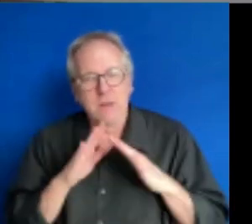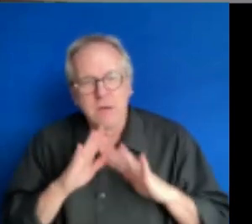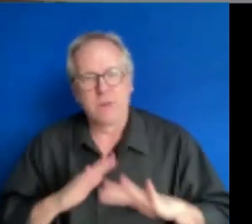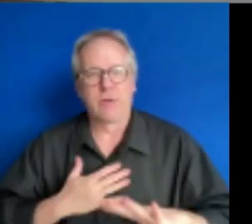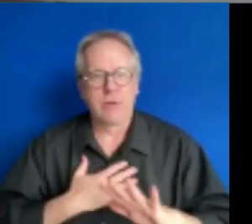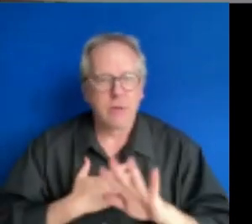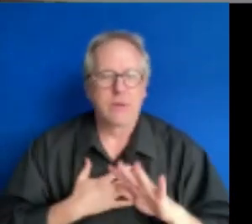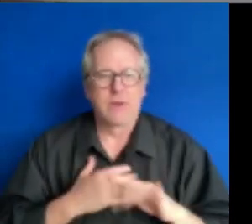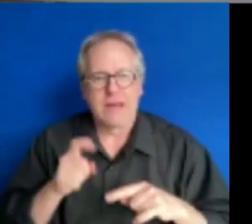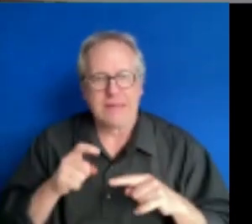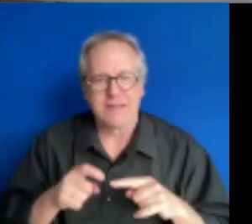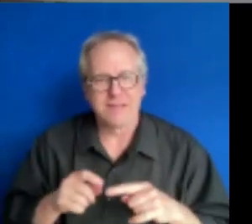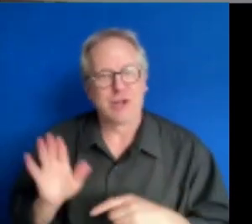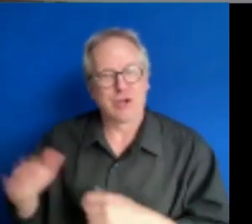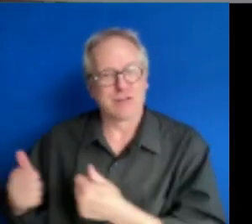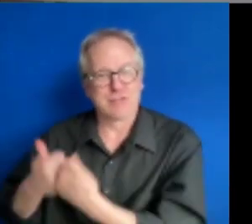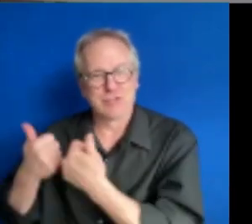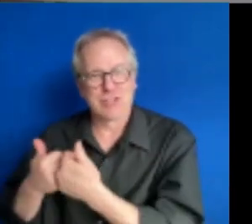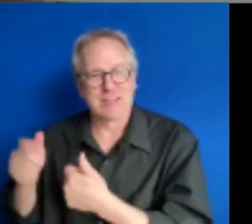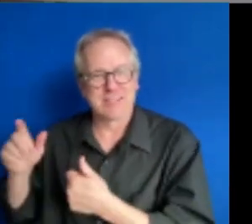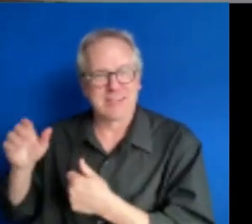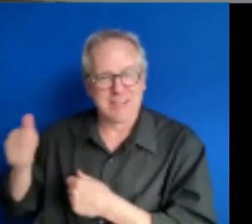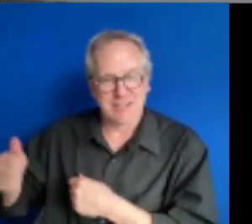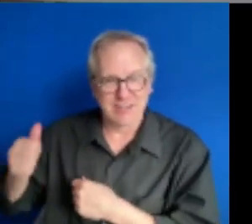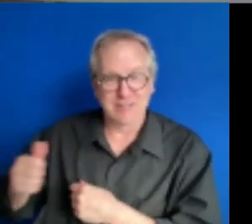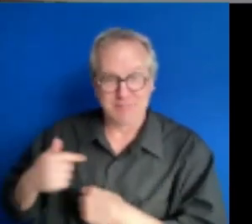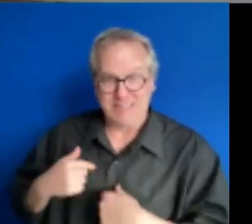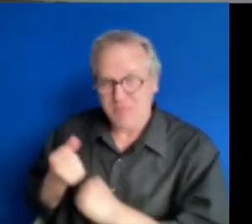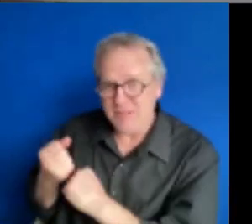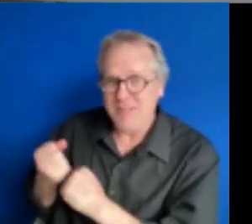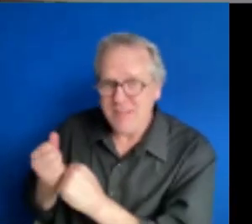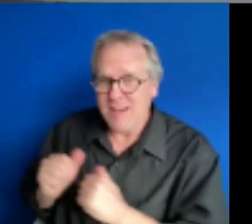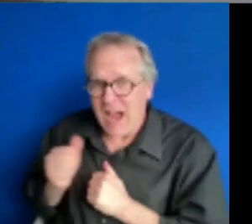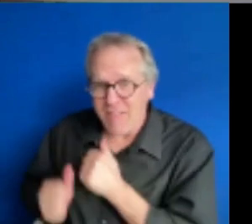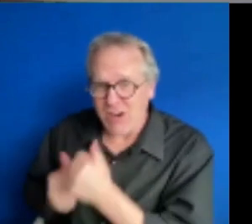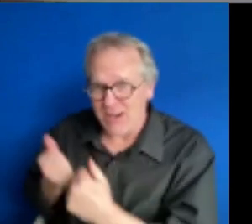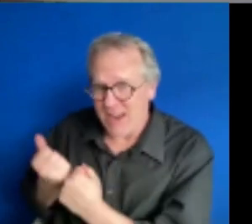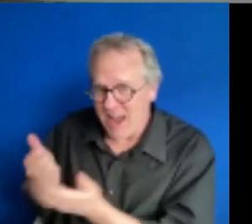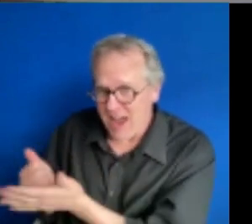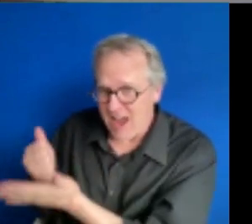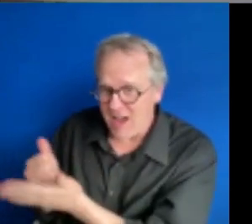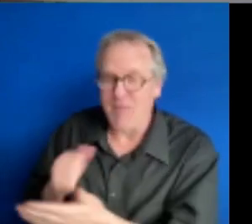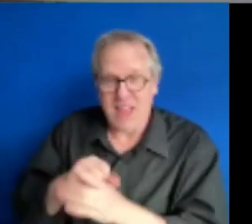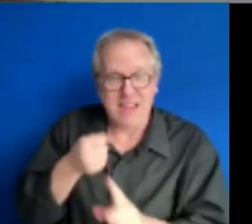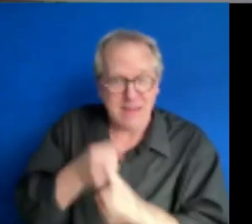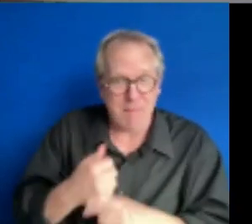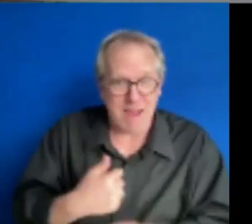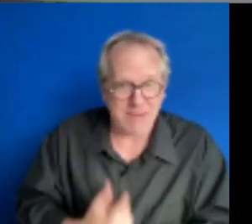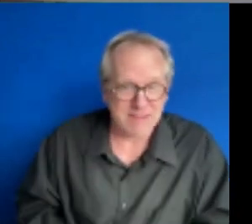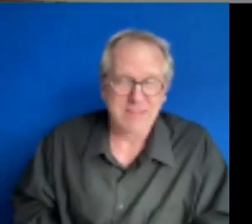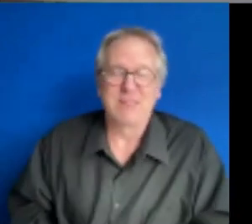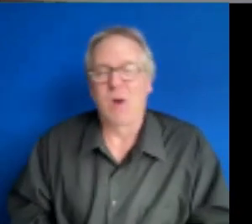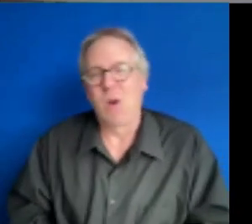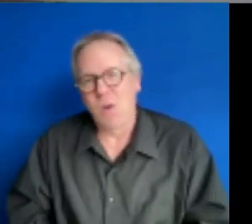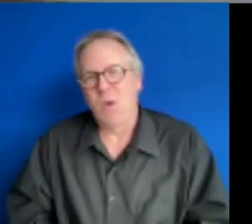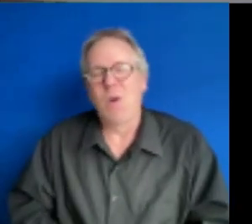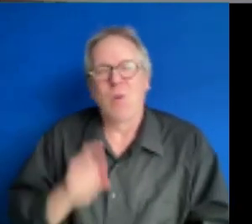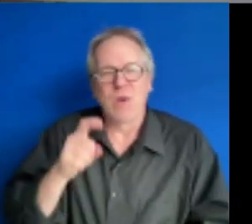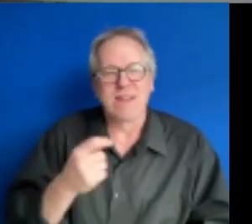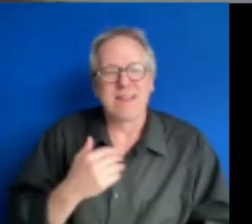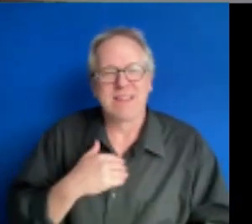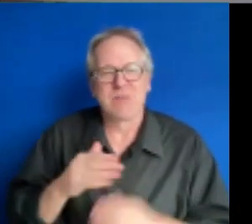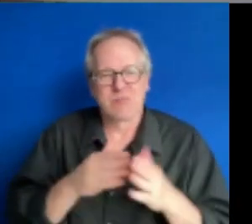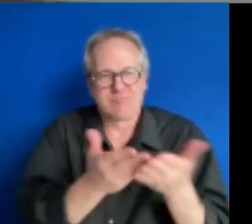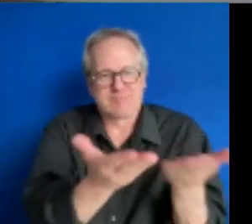and how her challenges and how being her advocate was impacting me. And so I believe that, we need to be